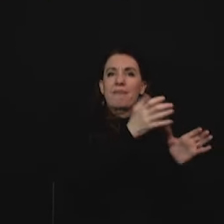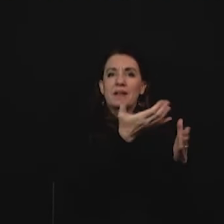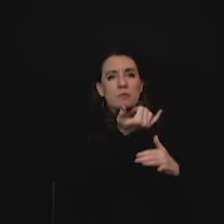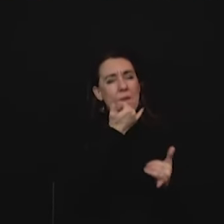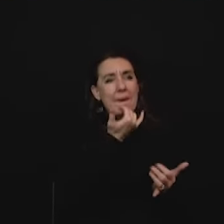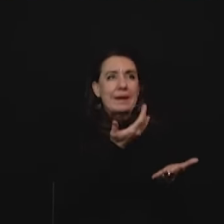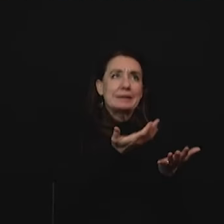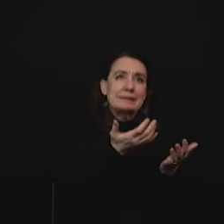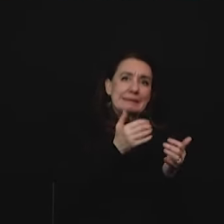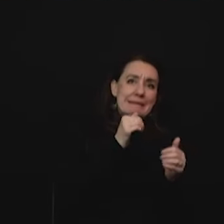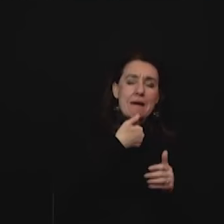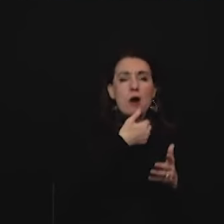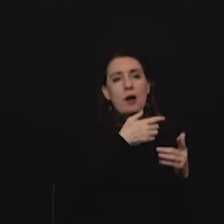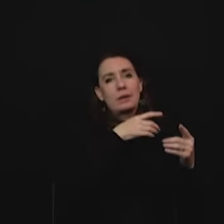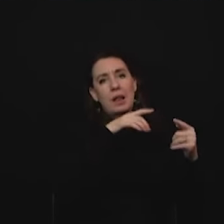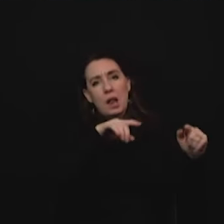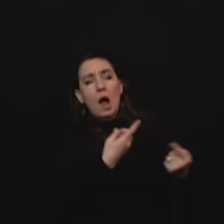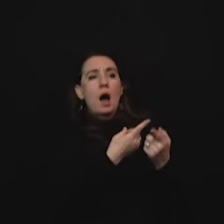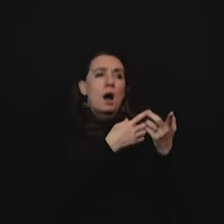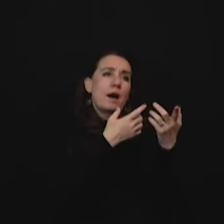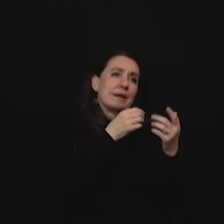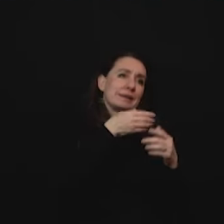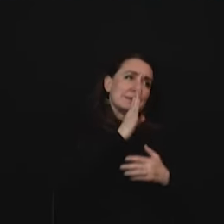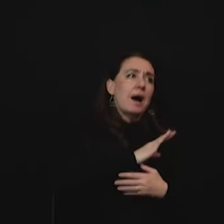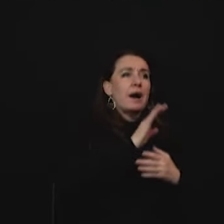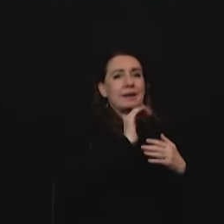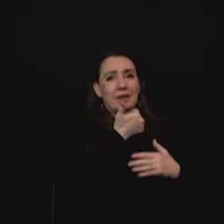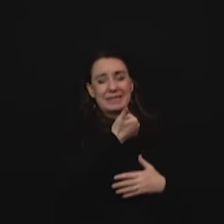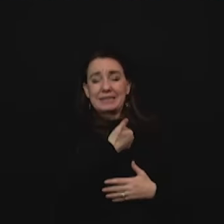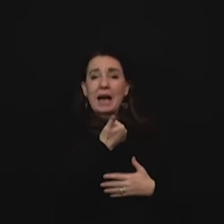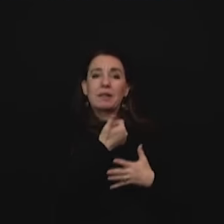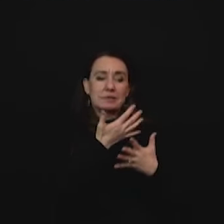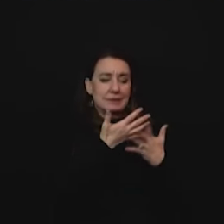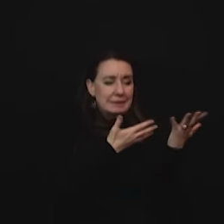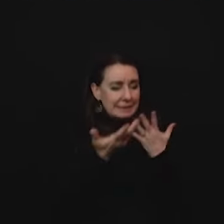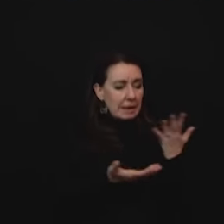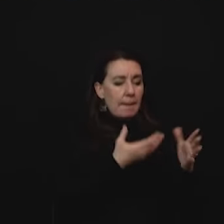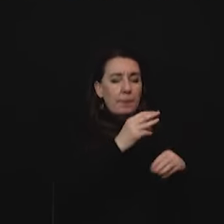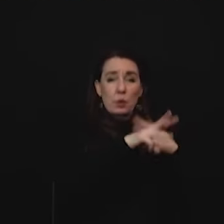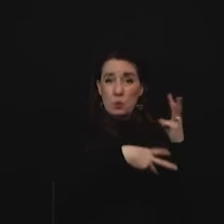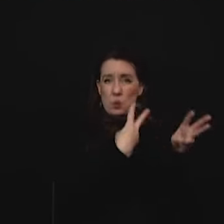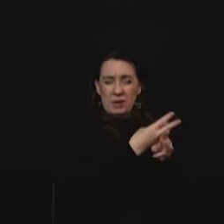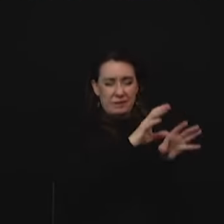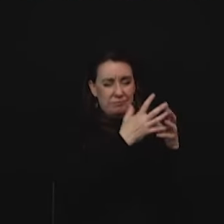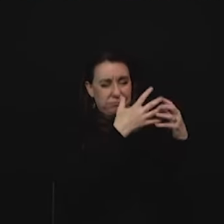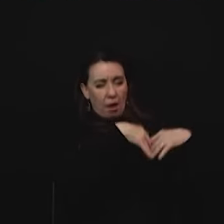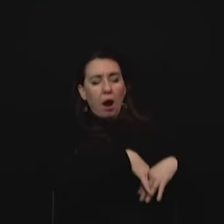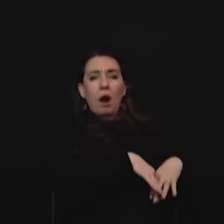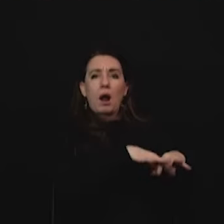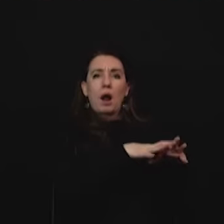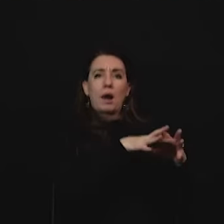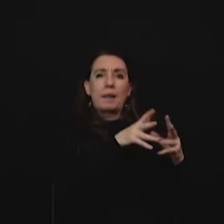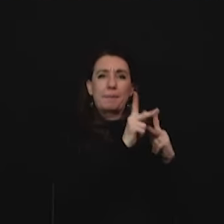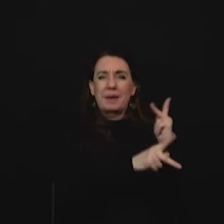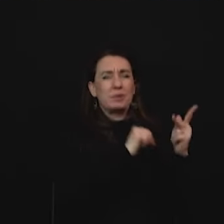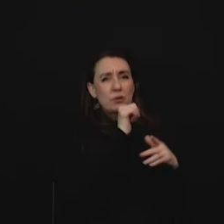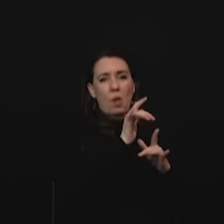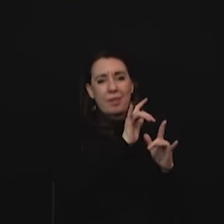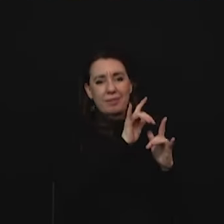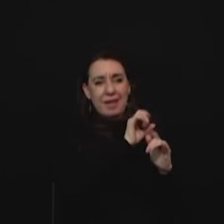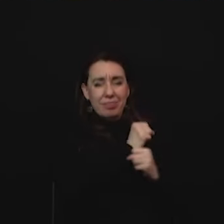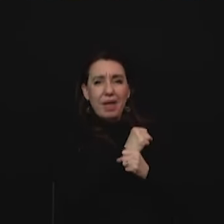wrong, and we hurt each other, and we hurt God, and we hurt ourselves, and we're born into this world that is broken, where people don't always love each